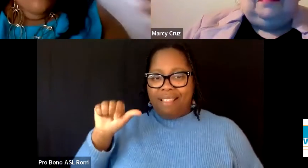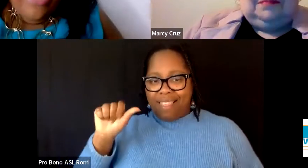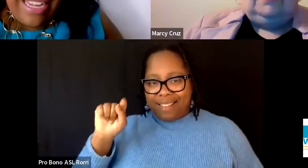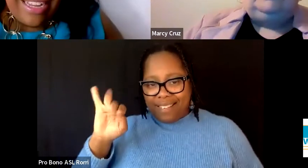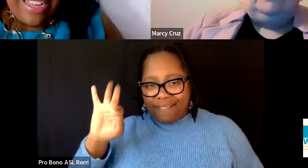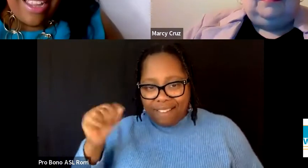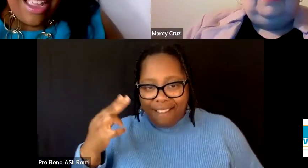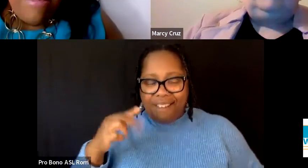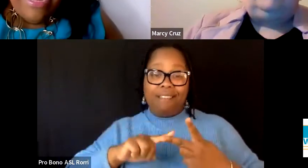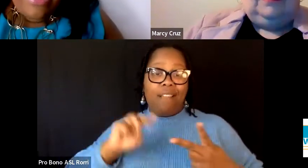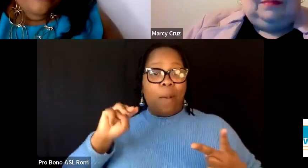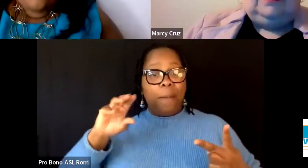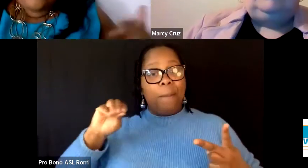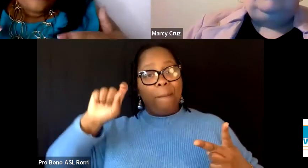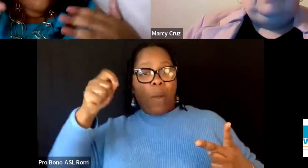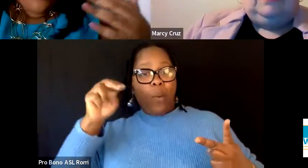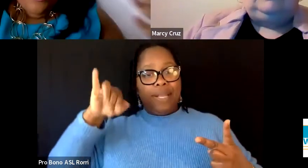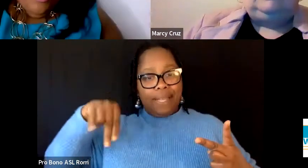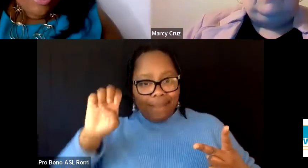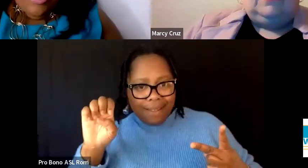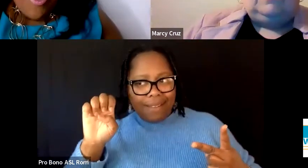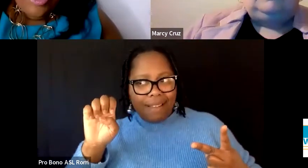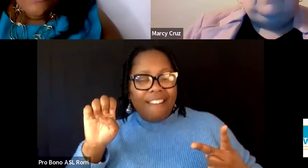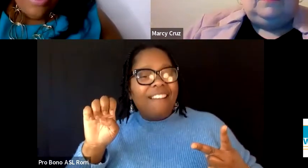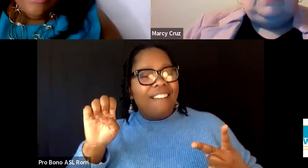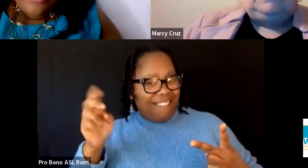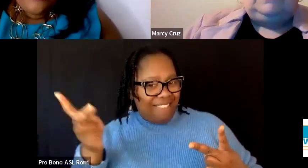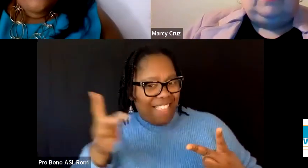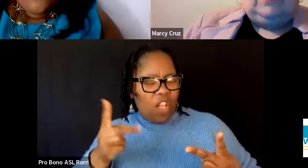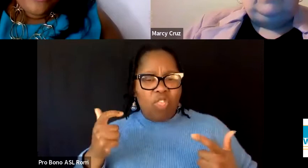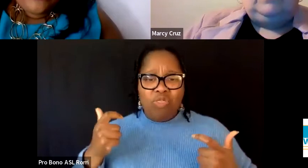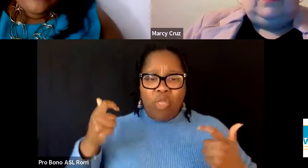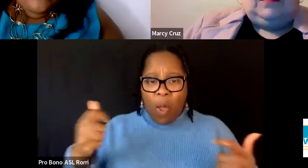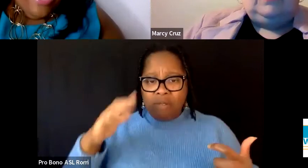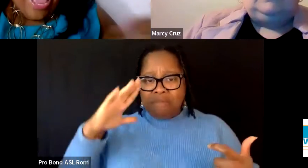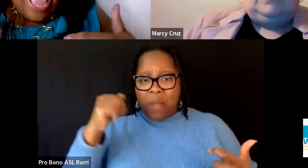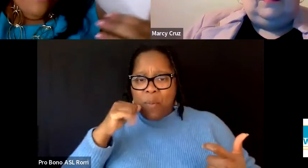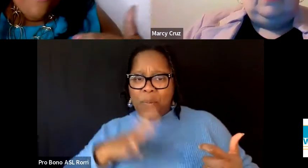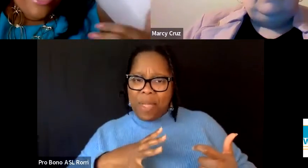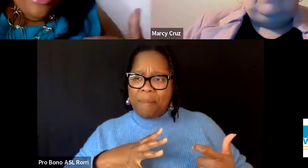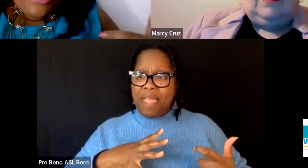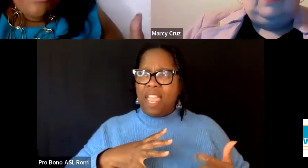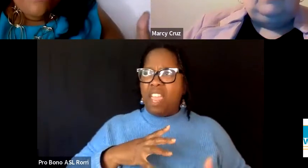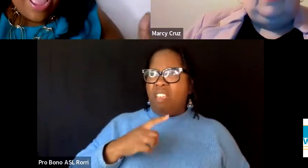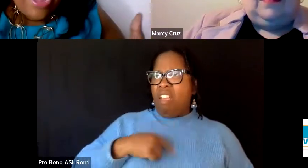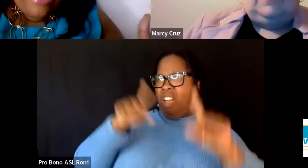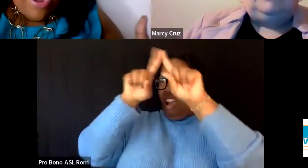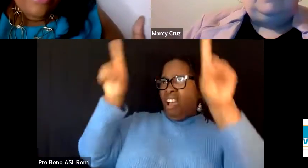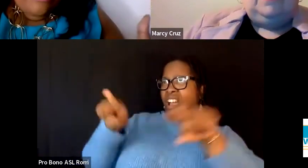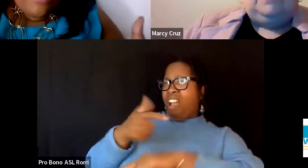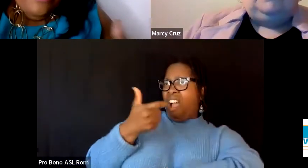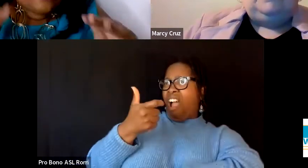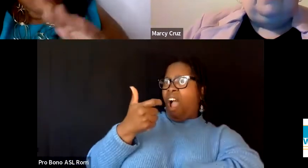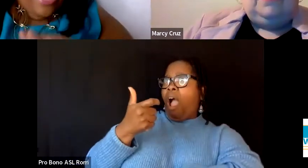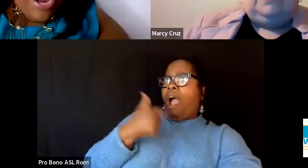and Monique, because they were larger women doing things that I wanted to do and I